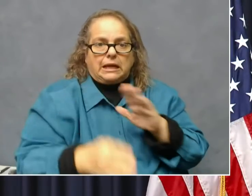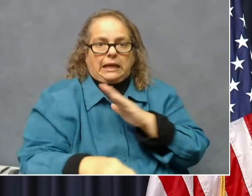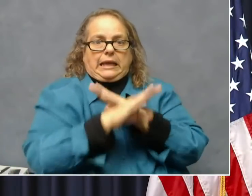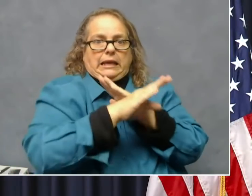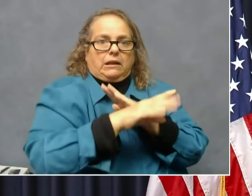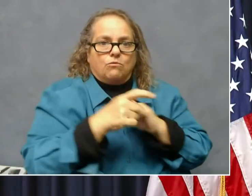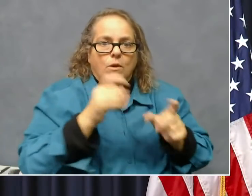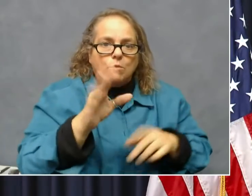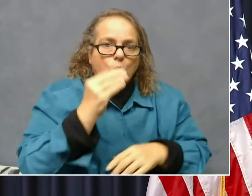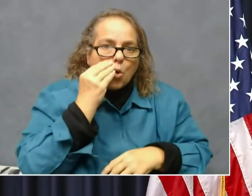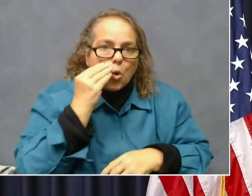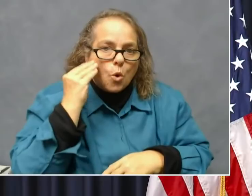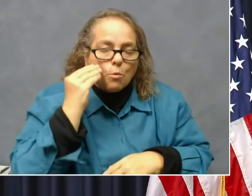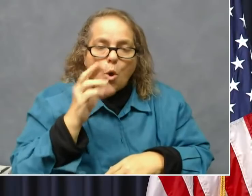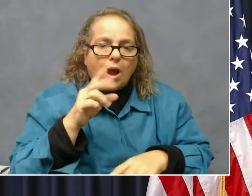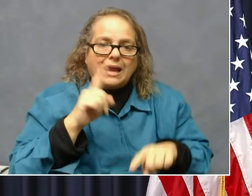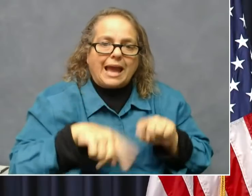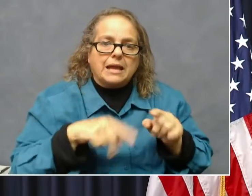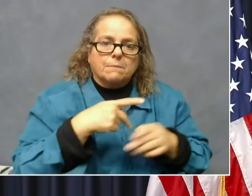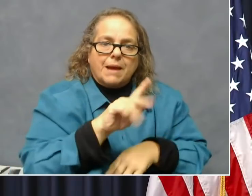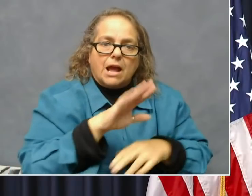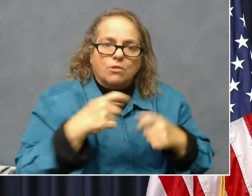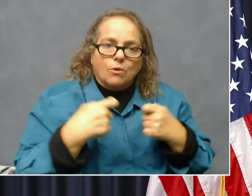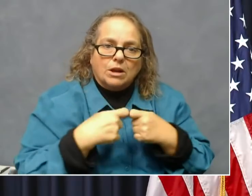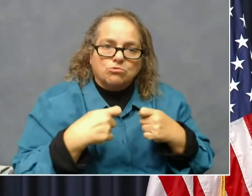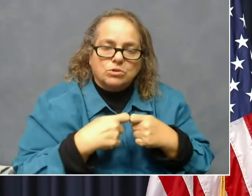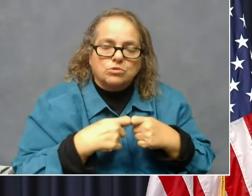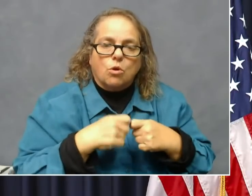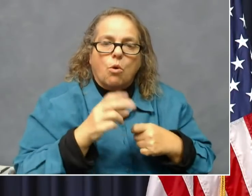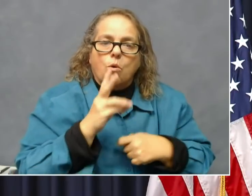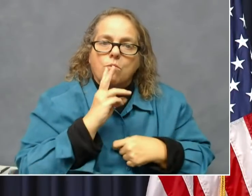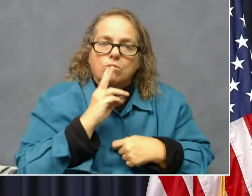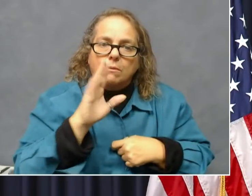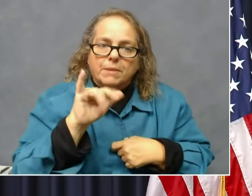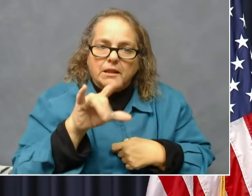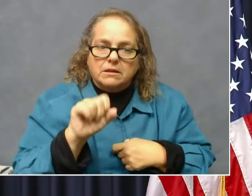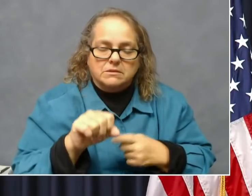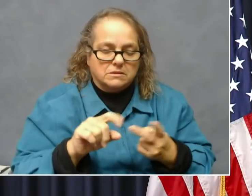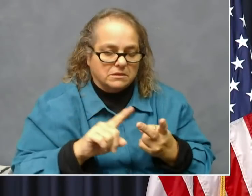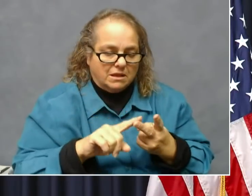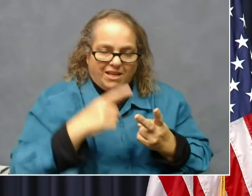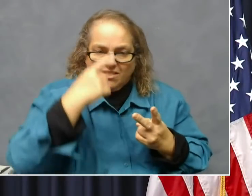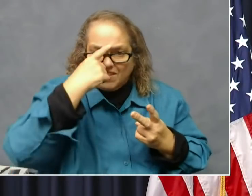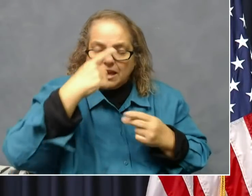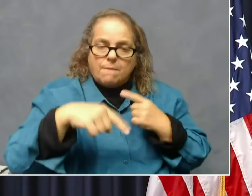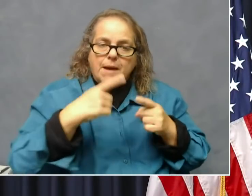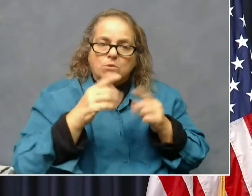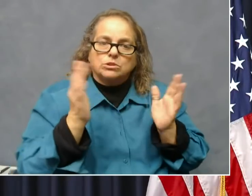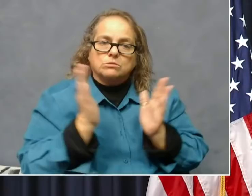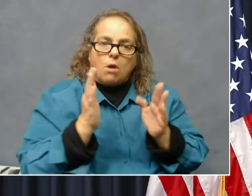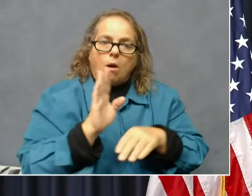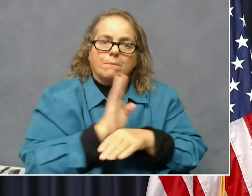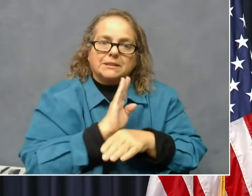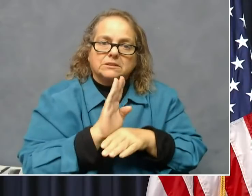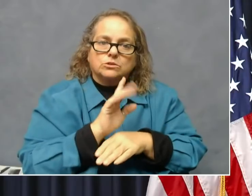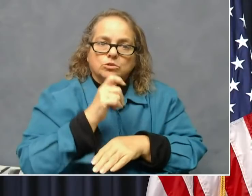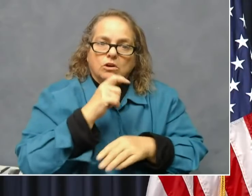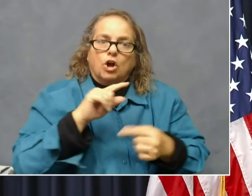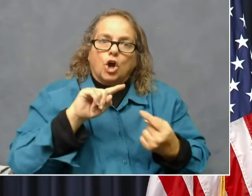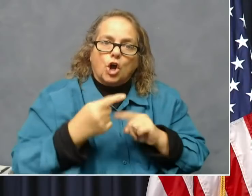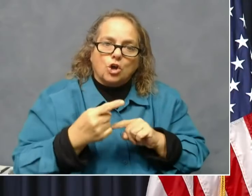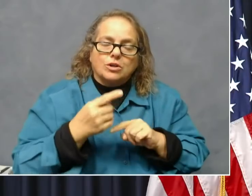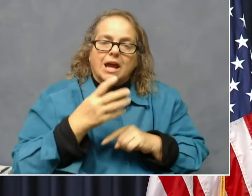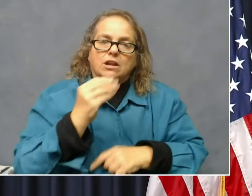pay their electricity or water bills. Let's think about those small businesses that have been hurt and whose future